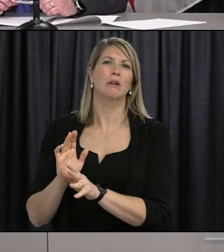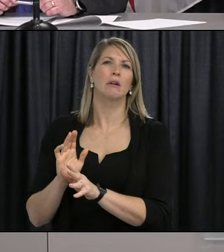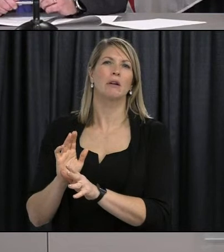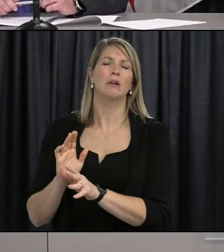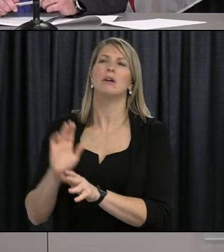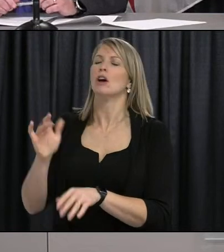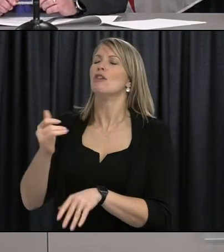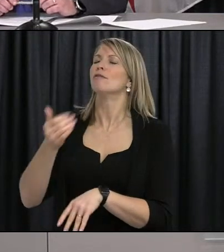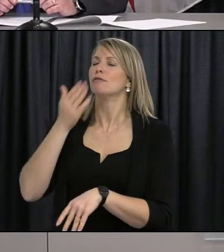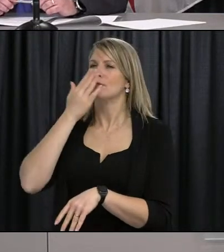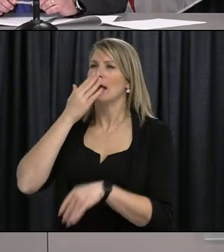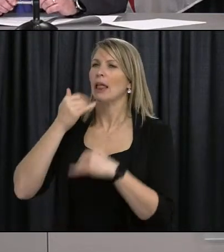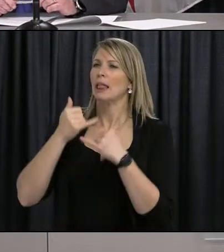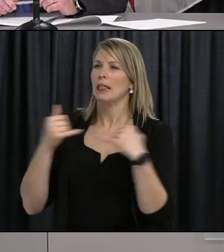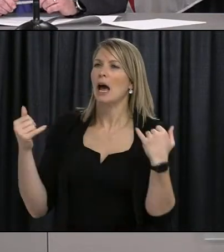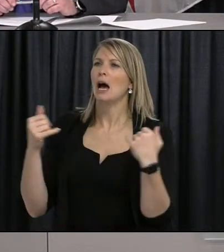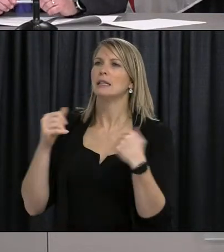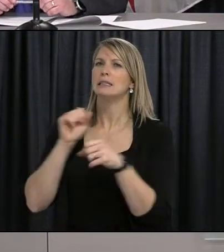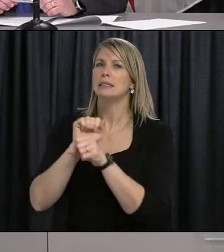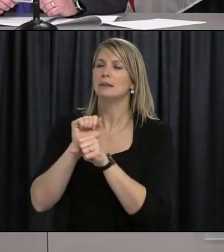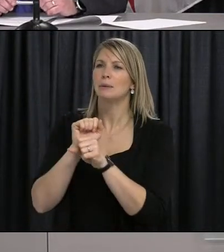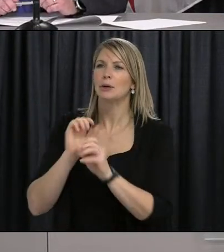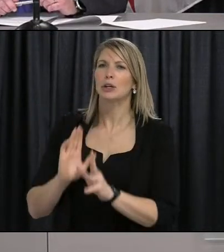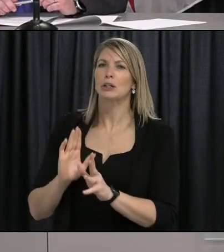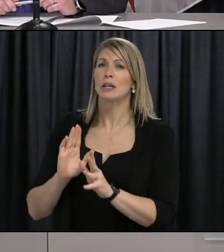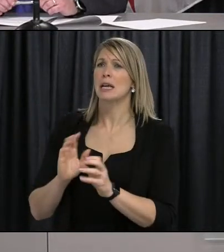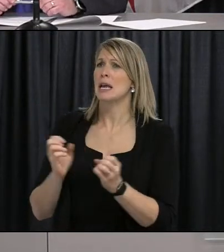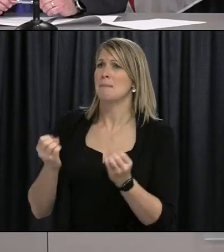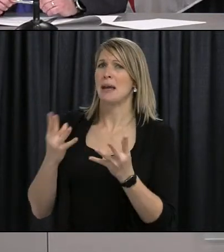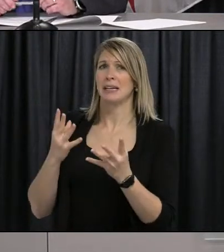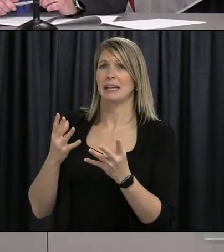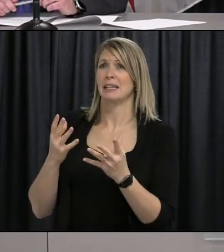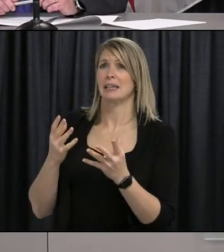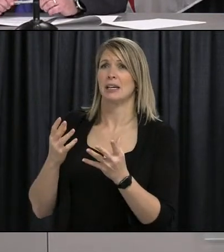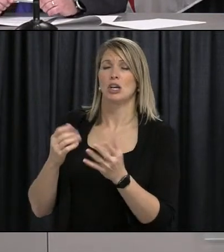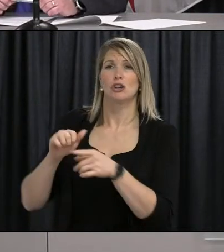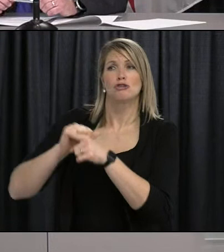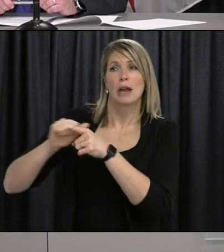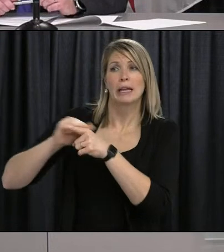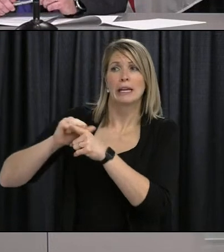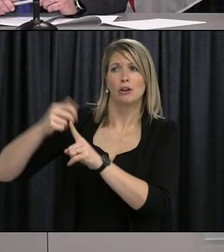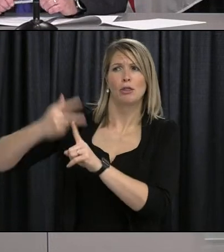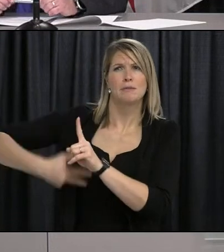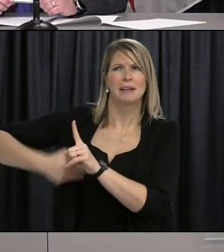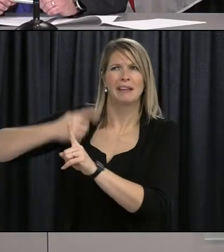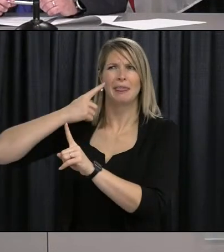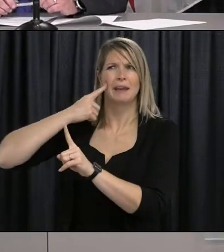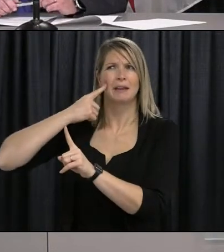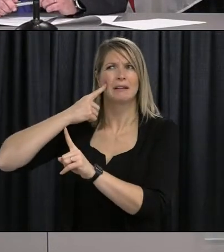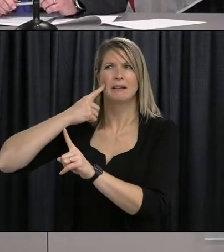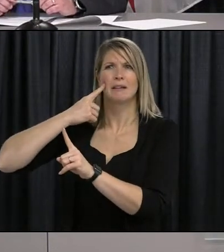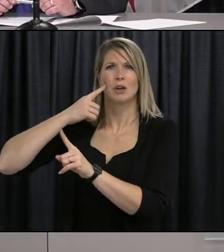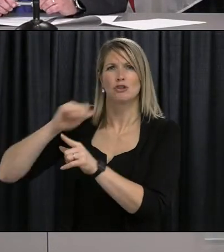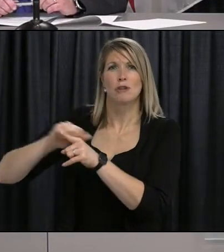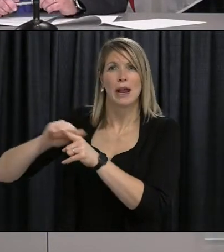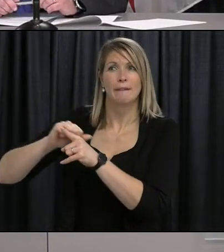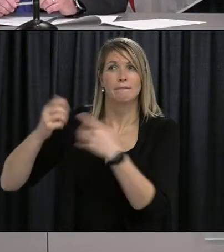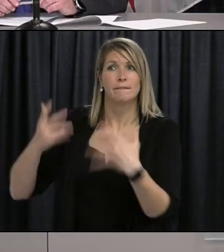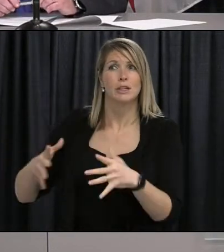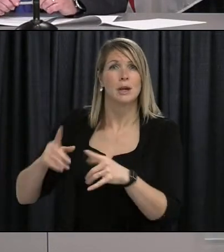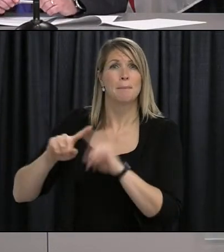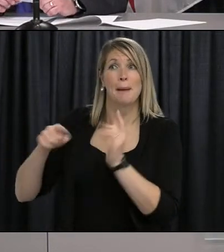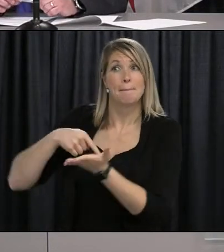the school year, and to date they say a lot of them have not been paid for the training, 3 months worth, I understand. And they're also worried